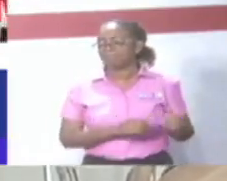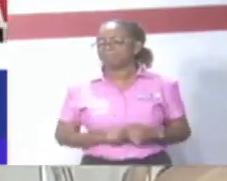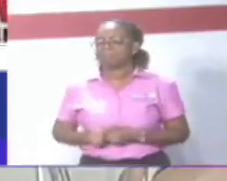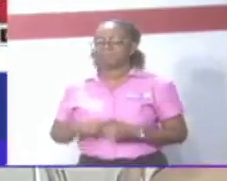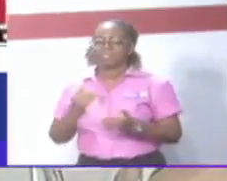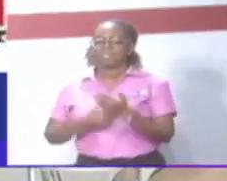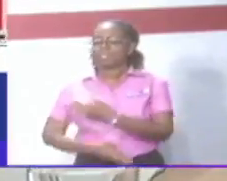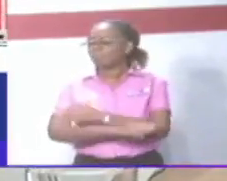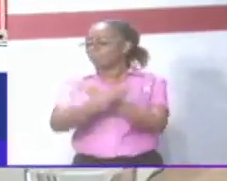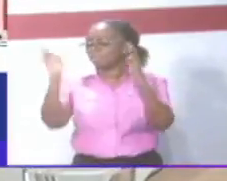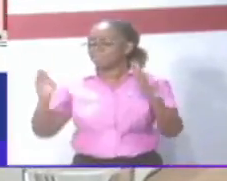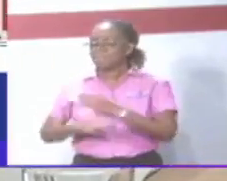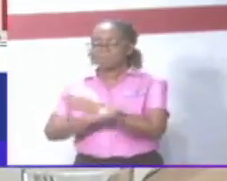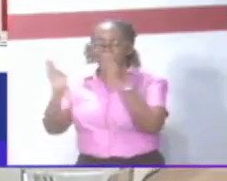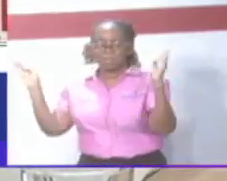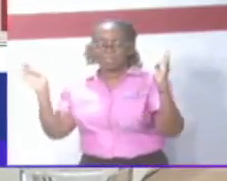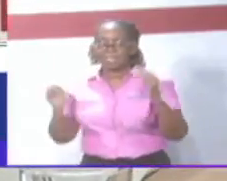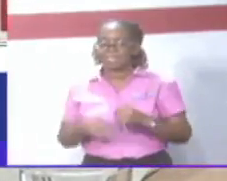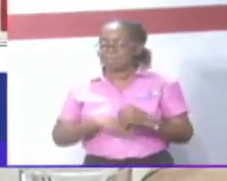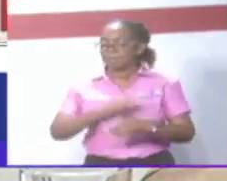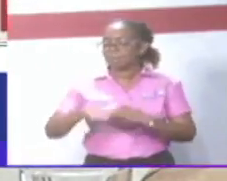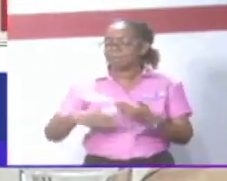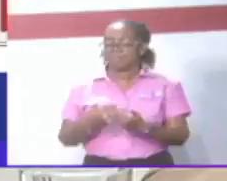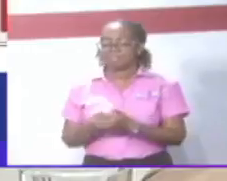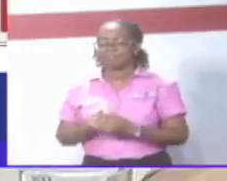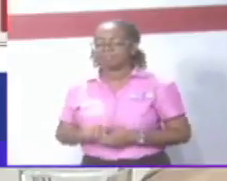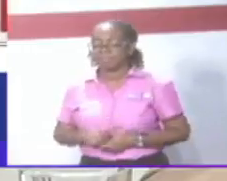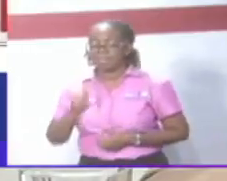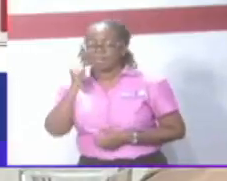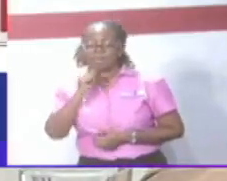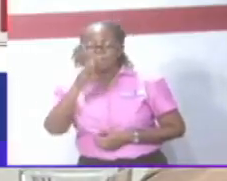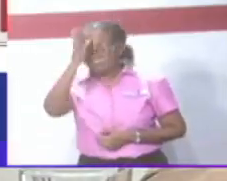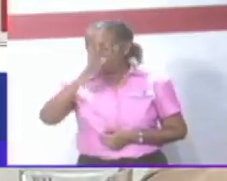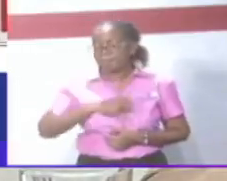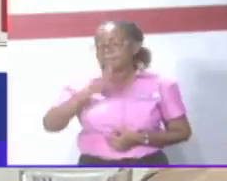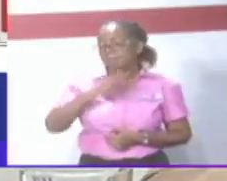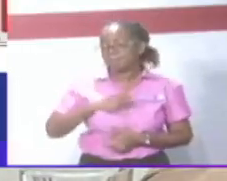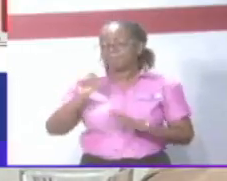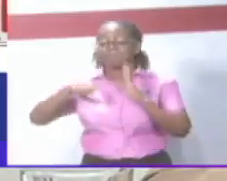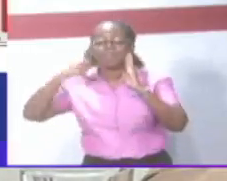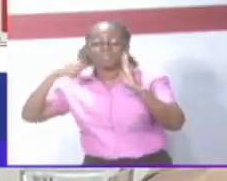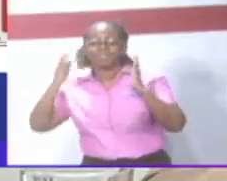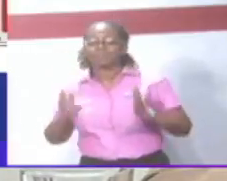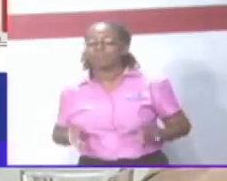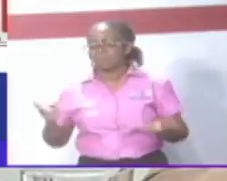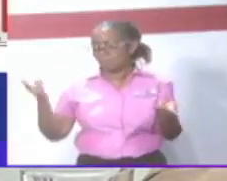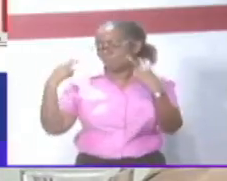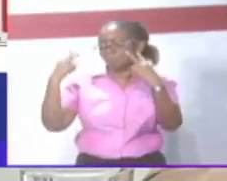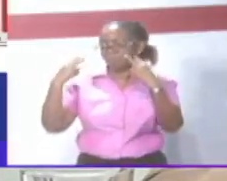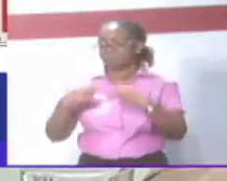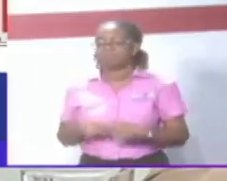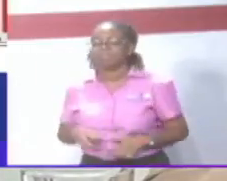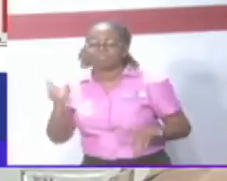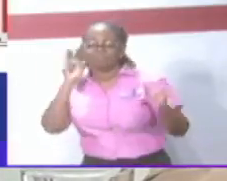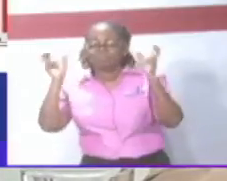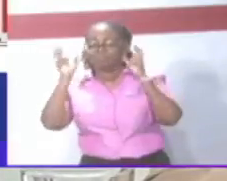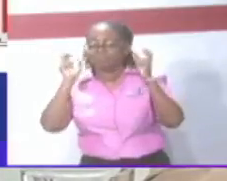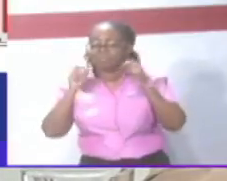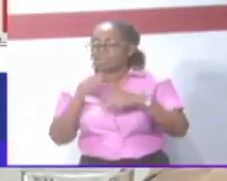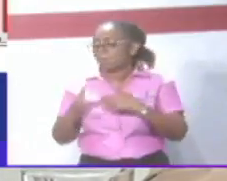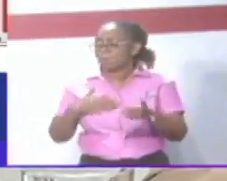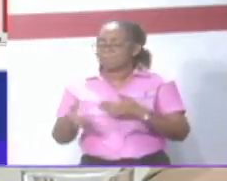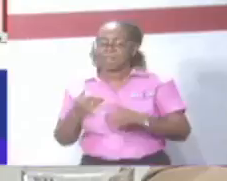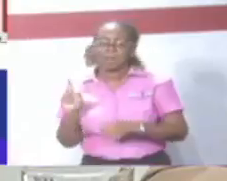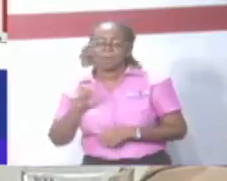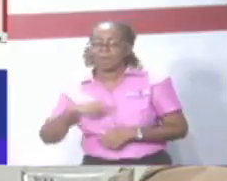to Dr. Parkinson, ladies and gentlemen of the media, and to all the good citizens of Trinidad and Tobago, wherever you are this